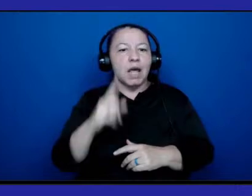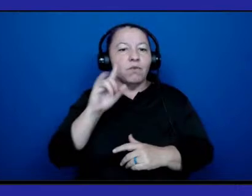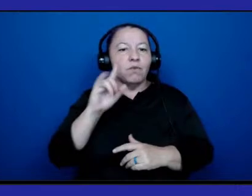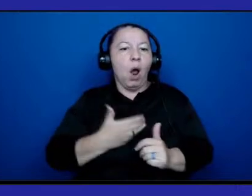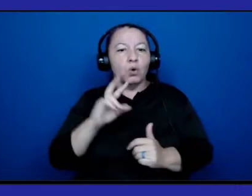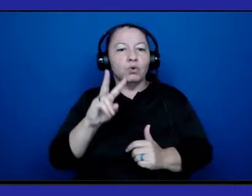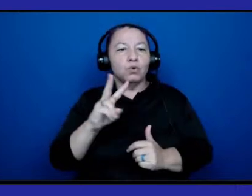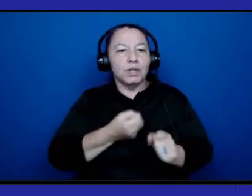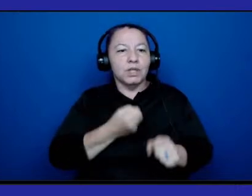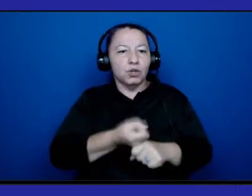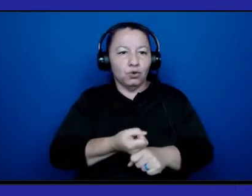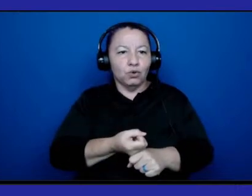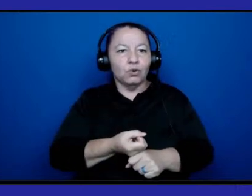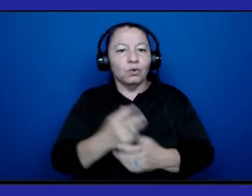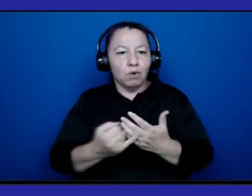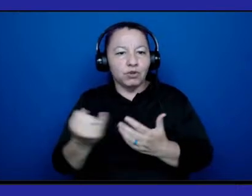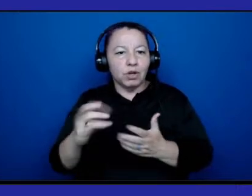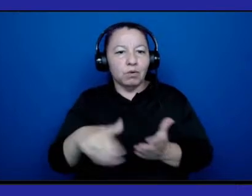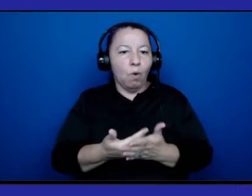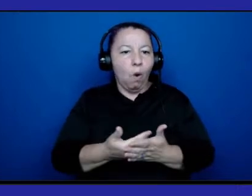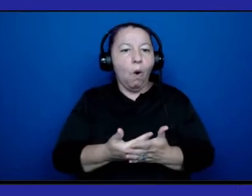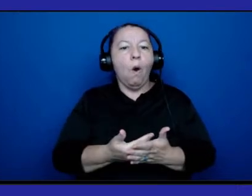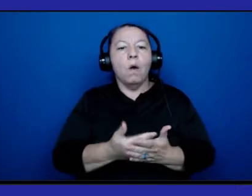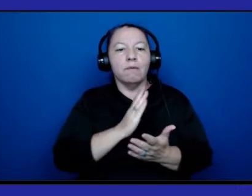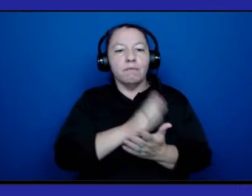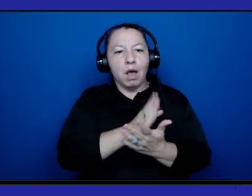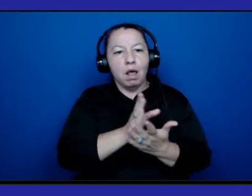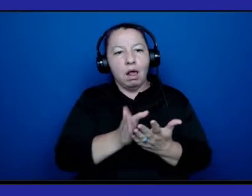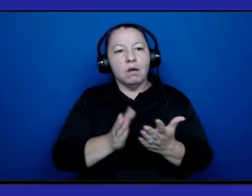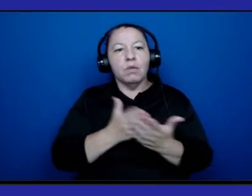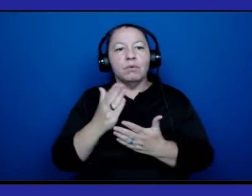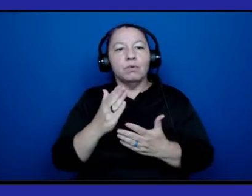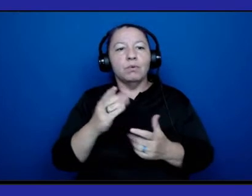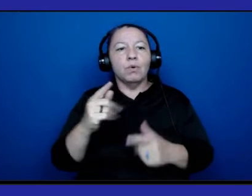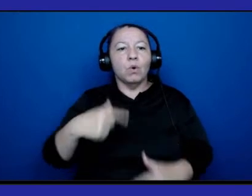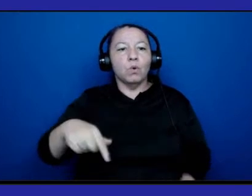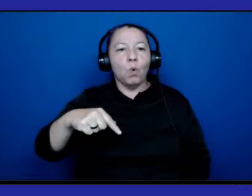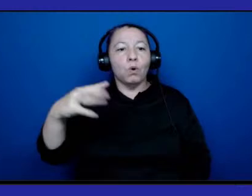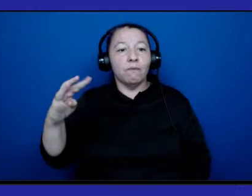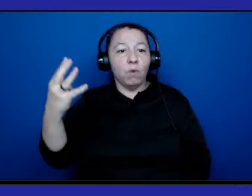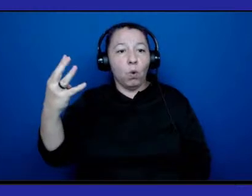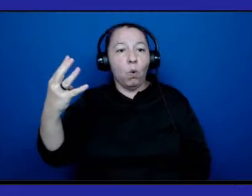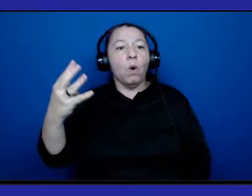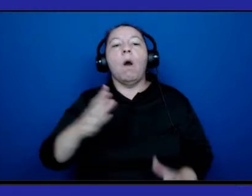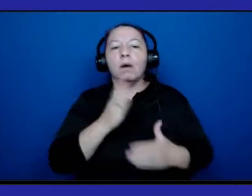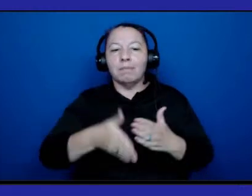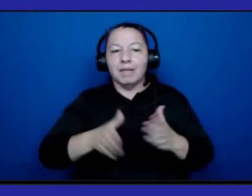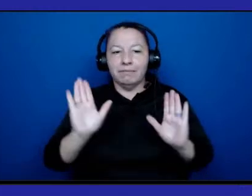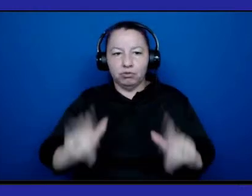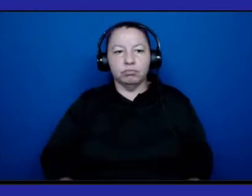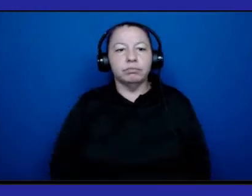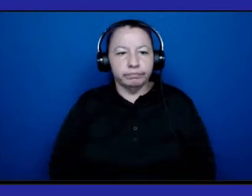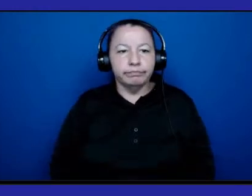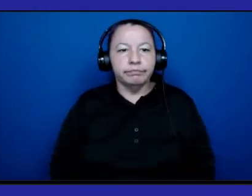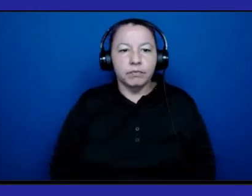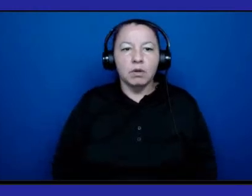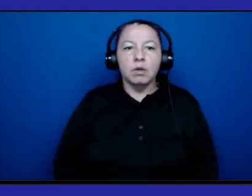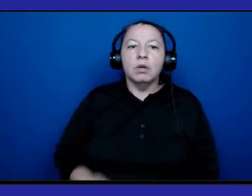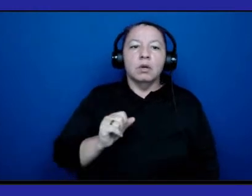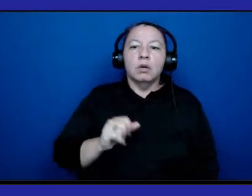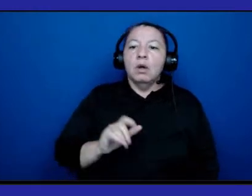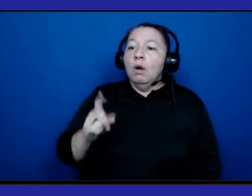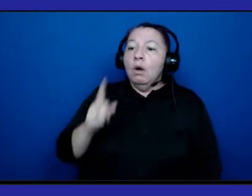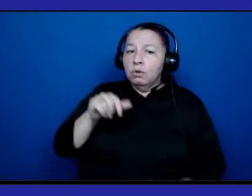all of the milestones through Q4 are complete. Eric? So for access to